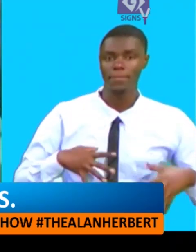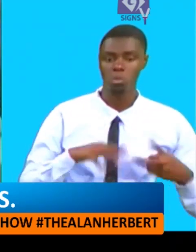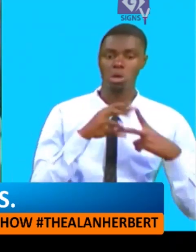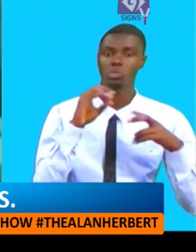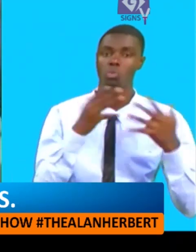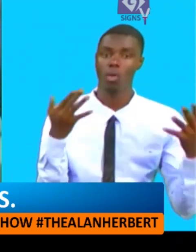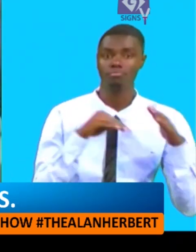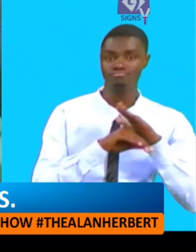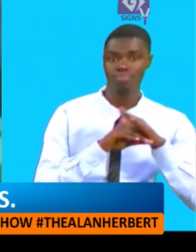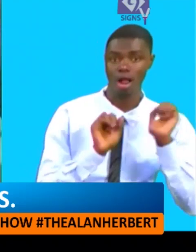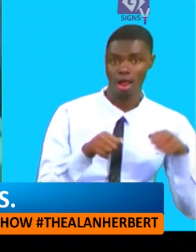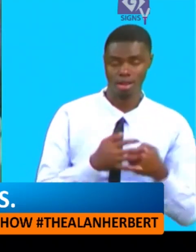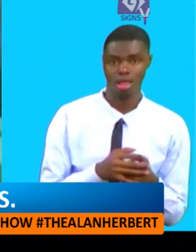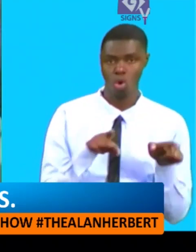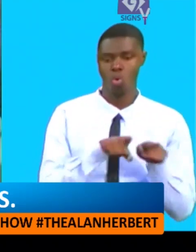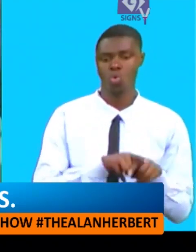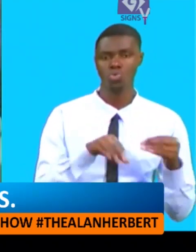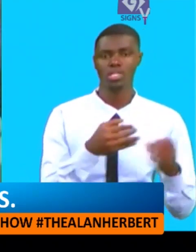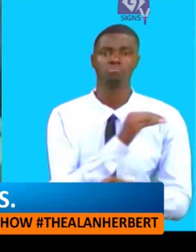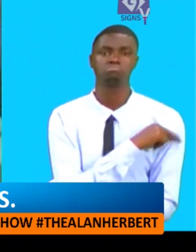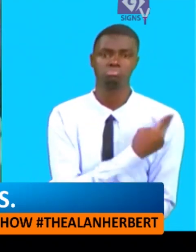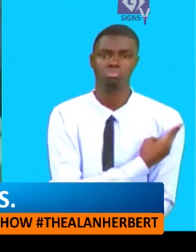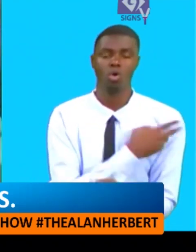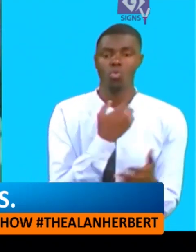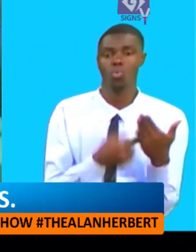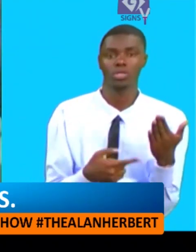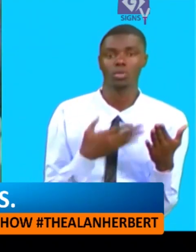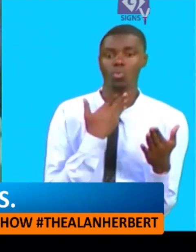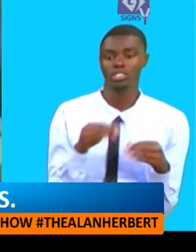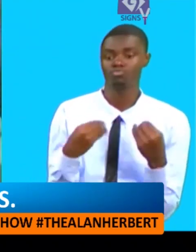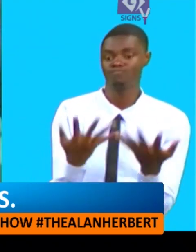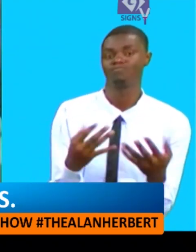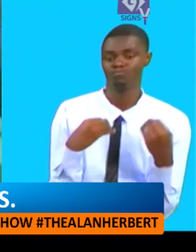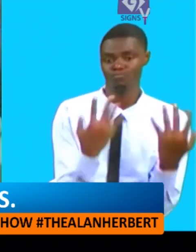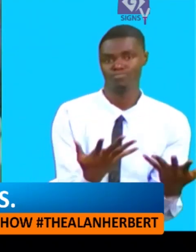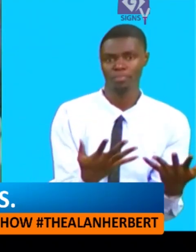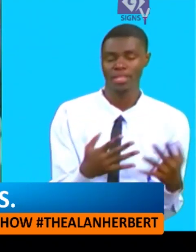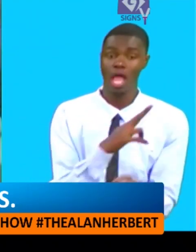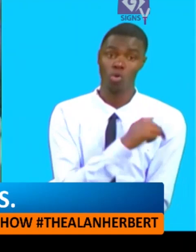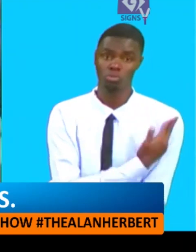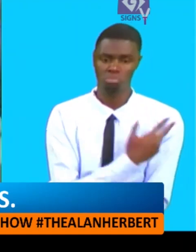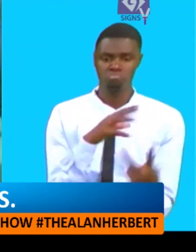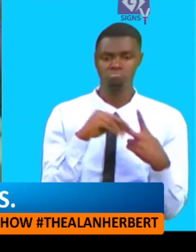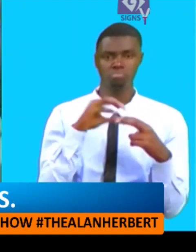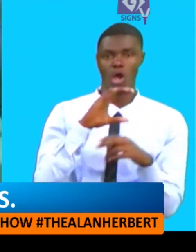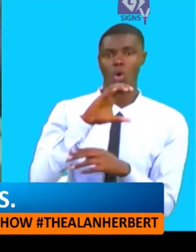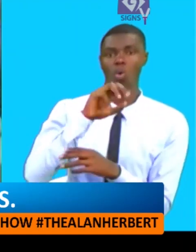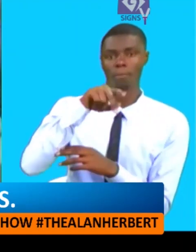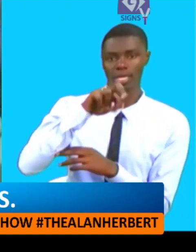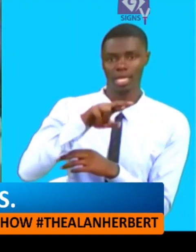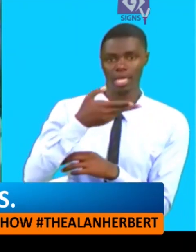they access, and also you give facilities a choice on what they want to offer. So a facility that chooses a comprehensive